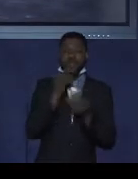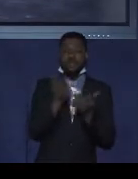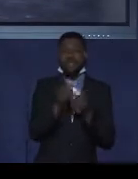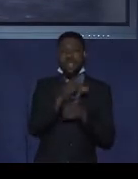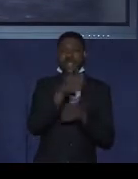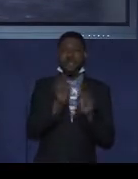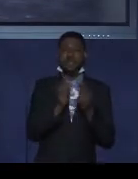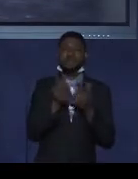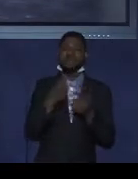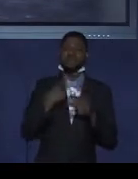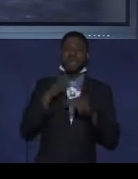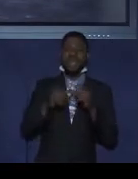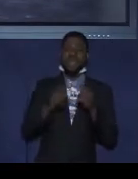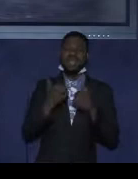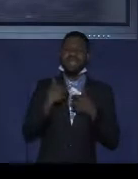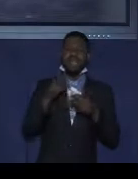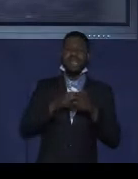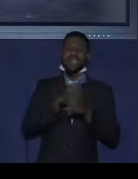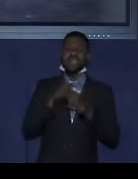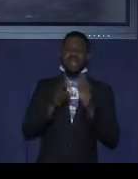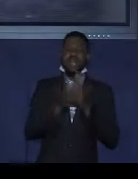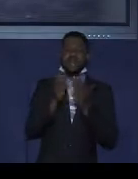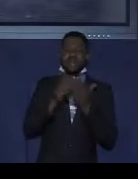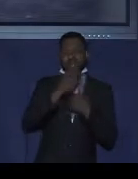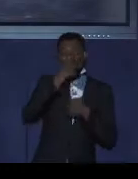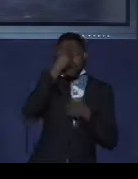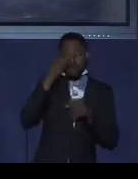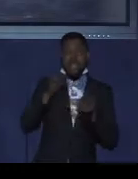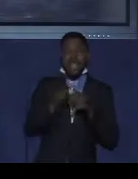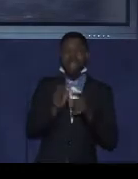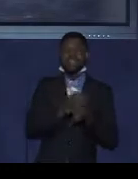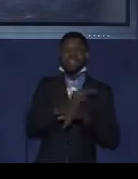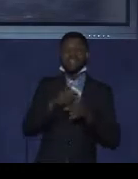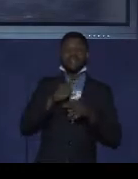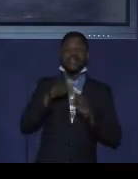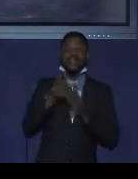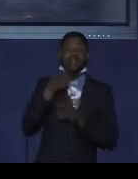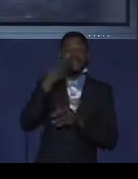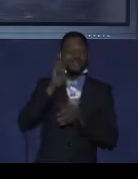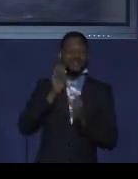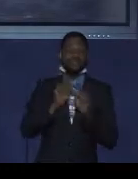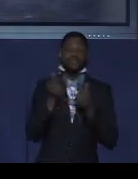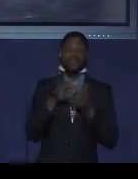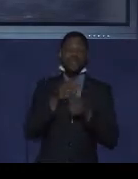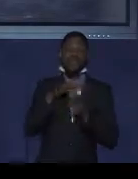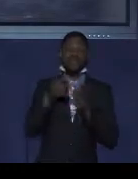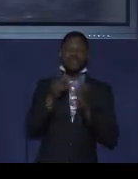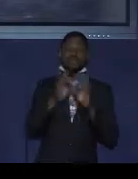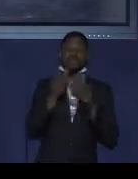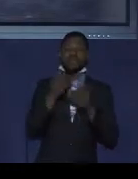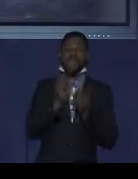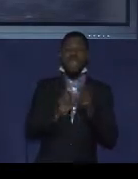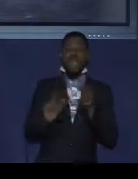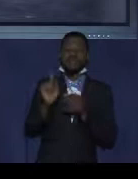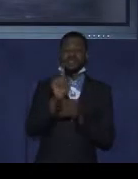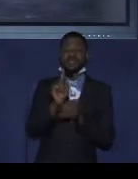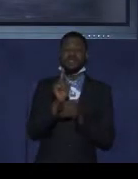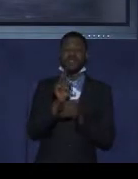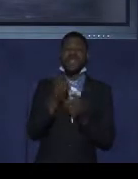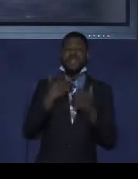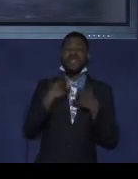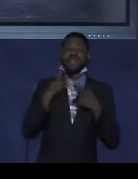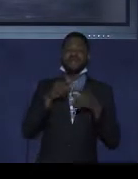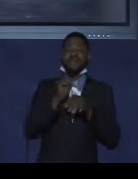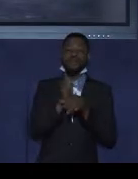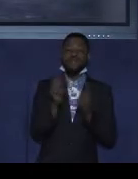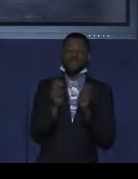we can't have national development, because as a nation, all the ethnic groups, all the families, everybody